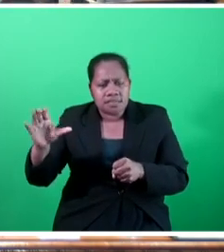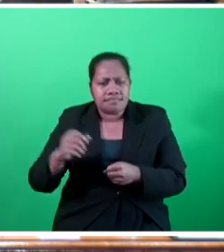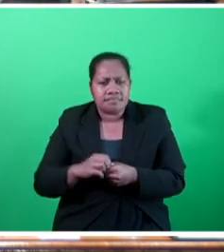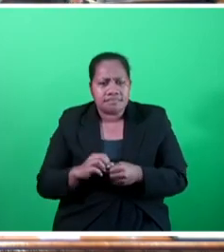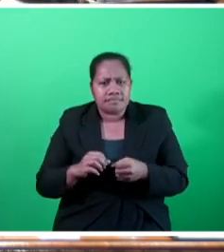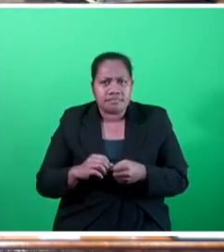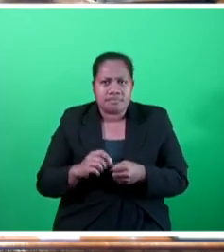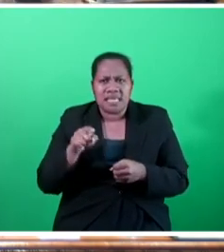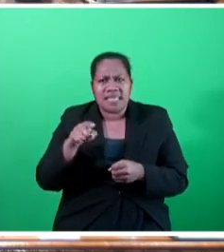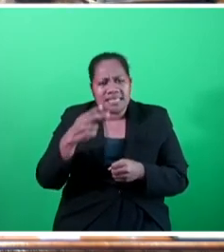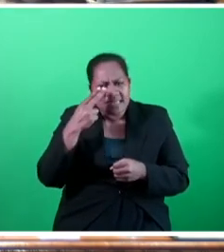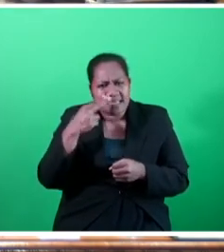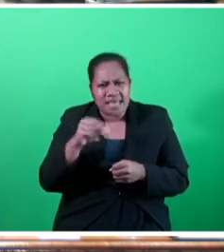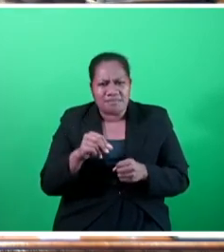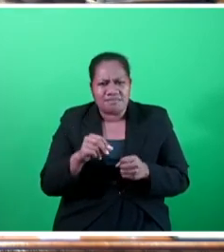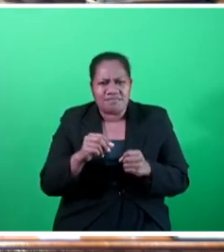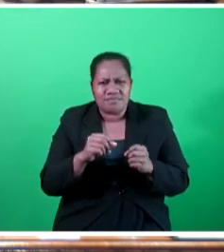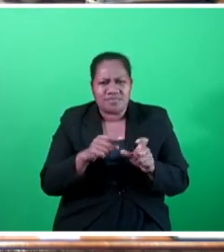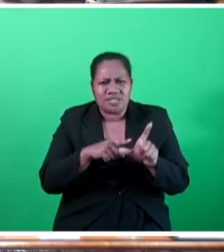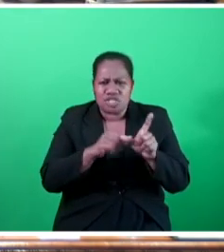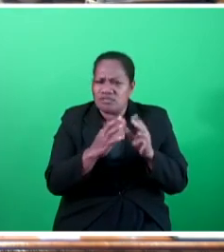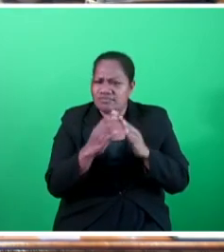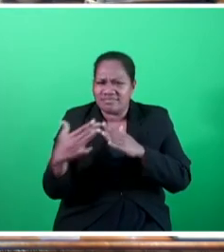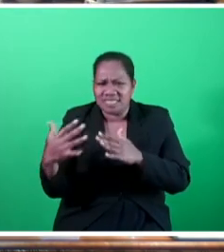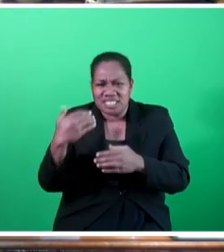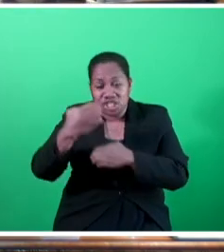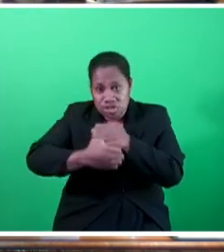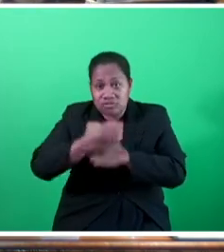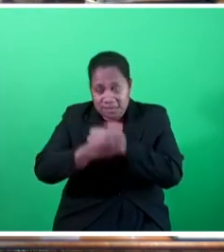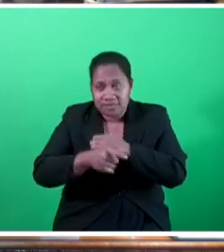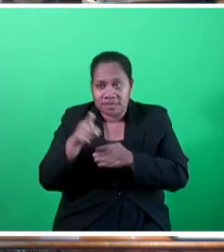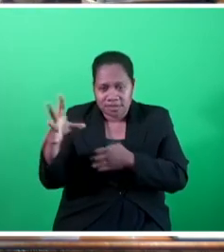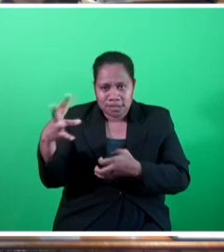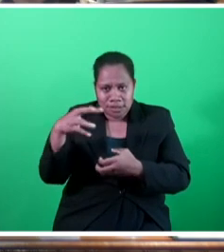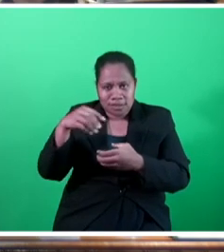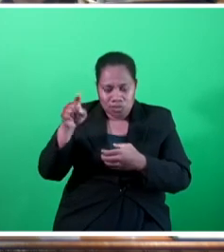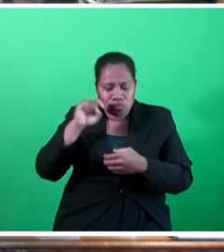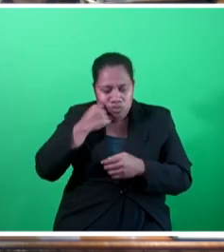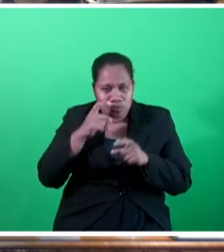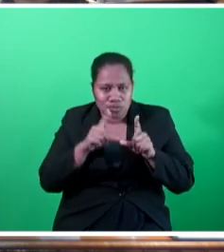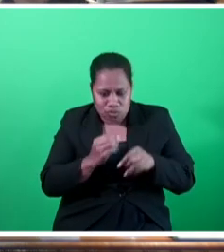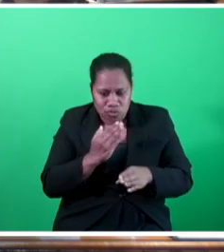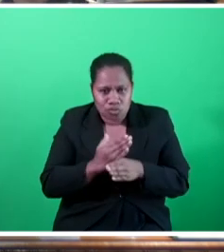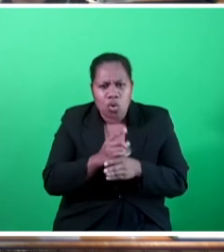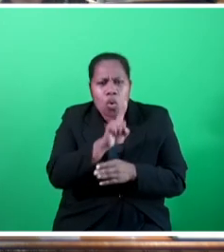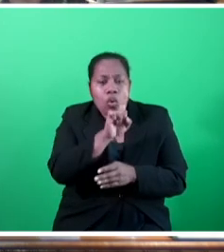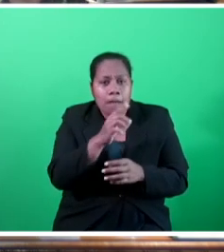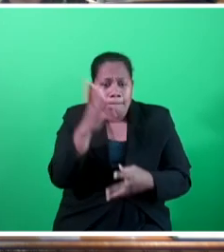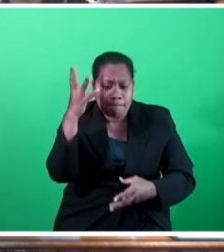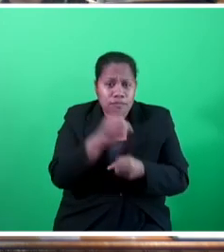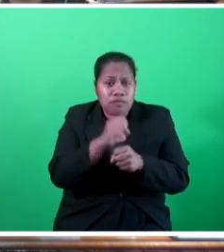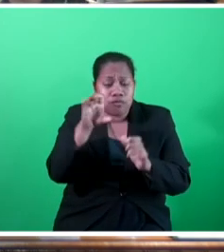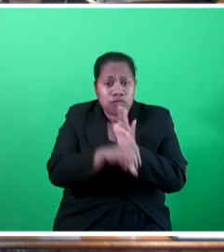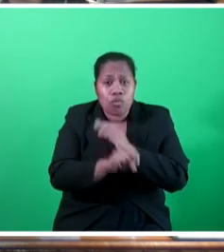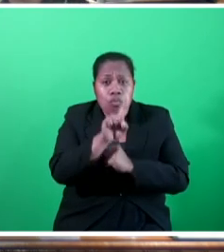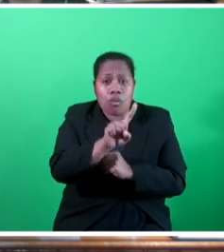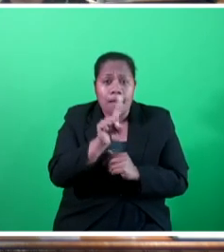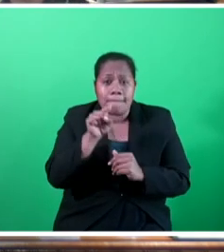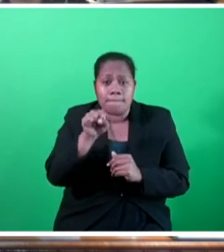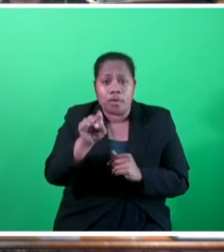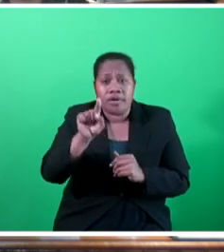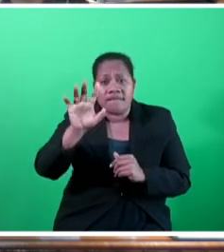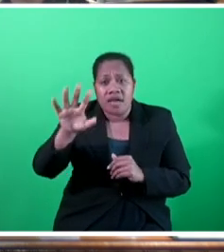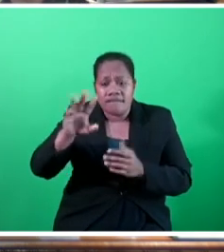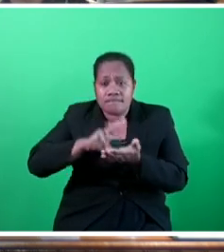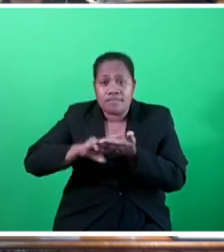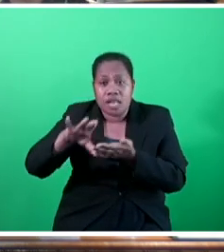Chico Engineering, which has carried out the additional survey and a total cost of approximately 1.5 million Fijian dollars. This is the same company that